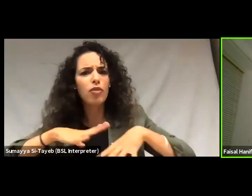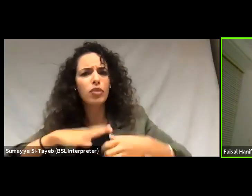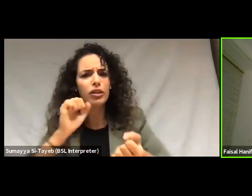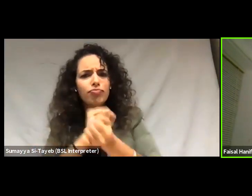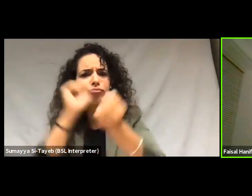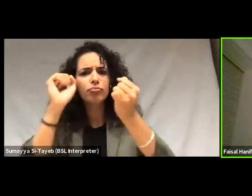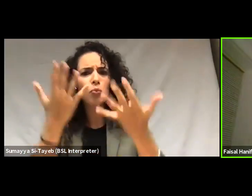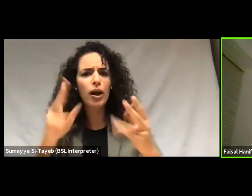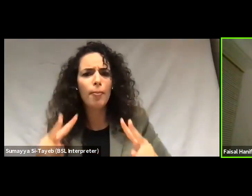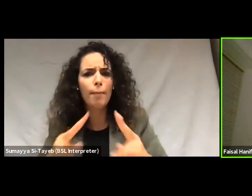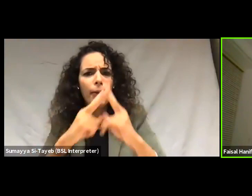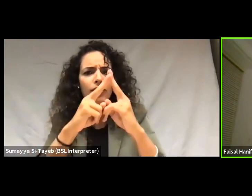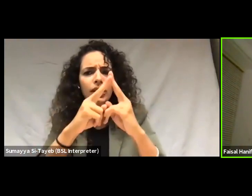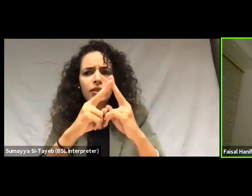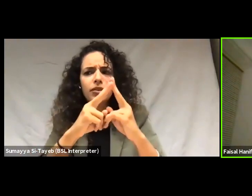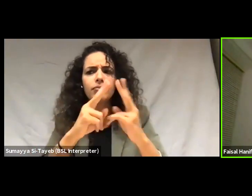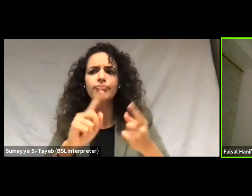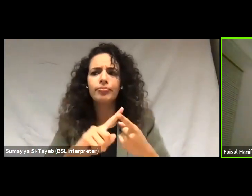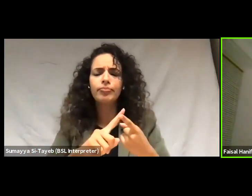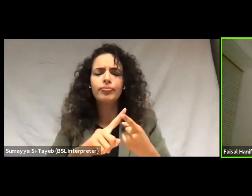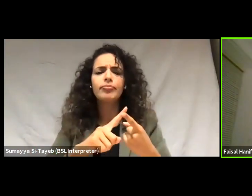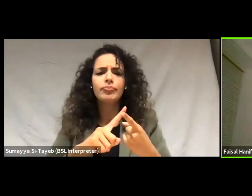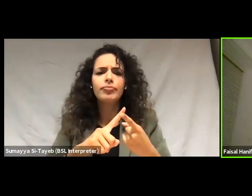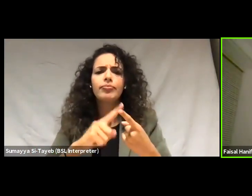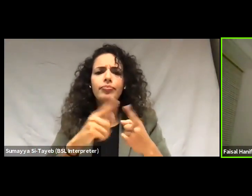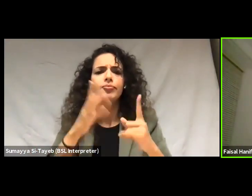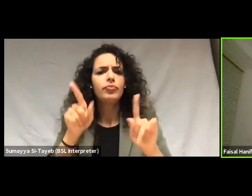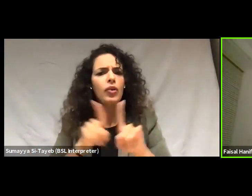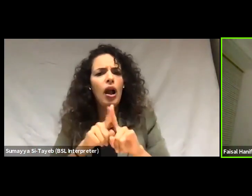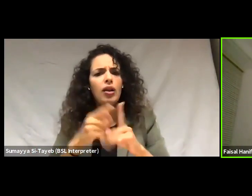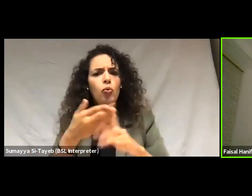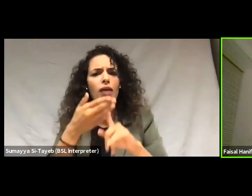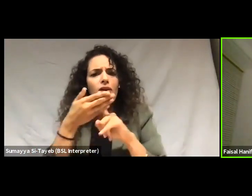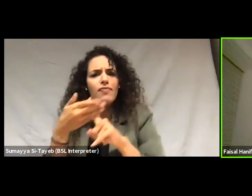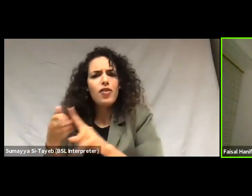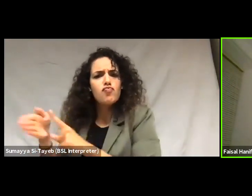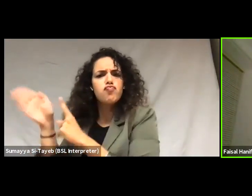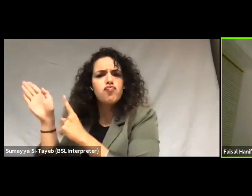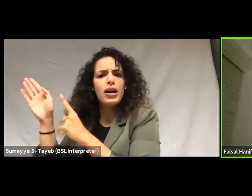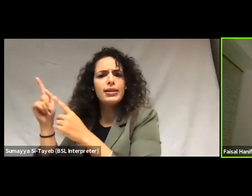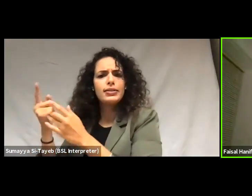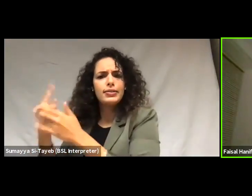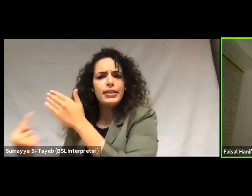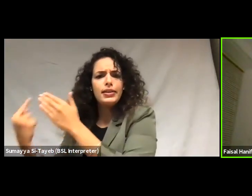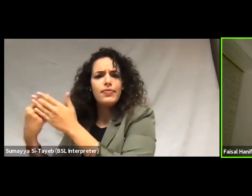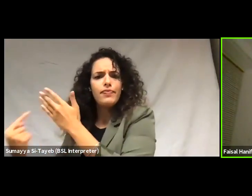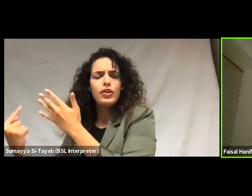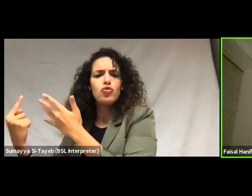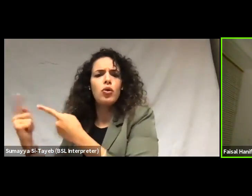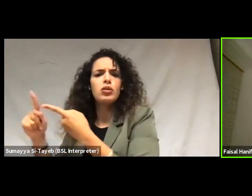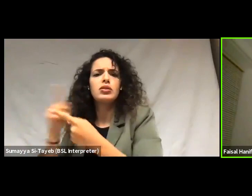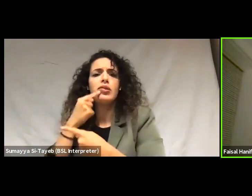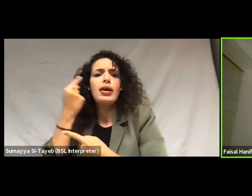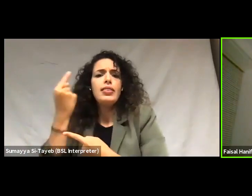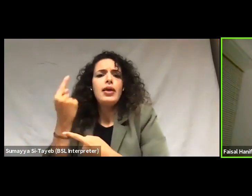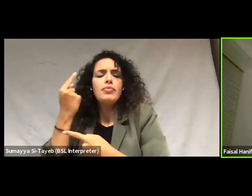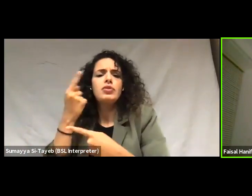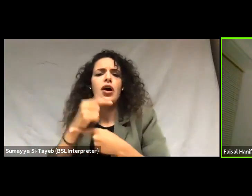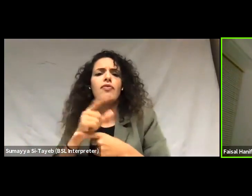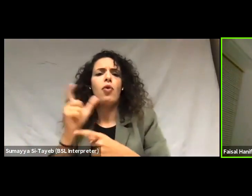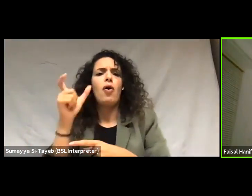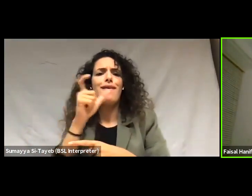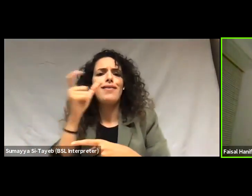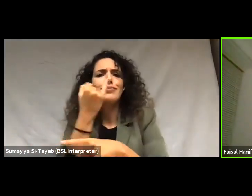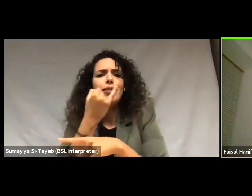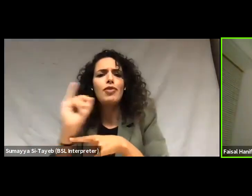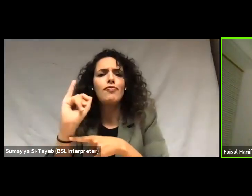Tower. And you had far-right individuals from the US, what's known as the Islamophobia industry, who took this up on Twitter.